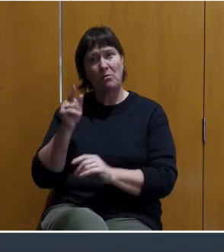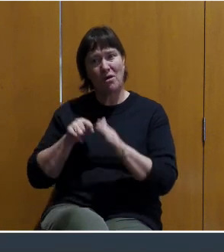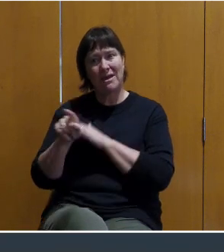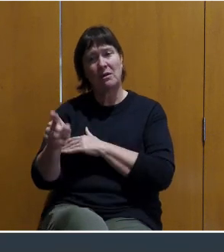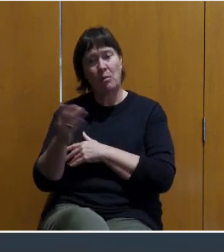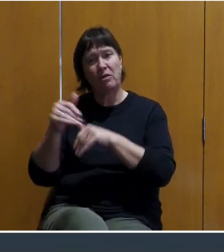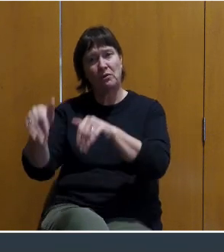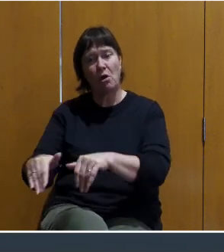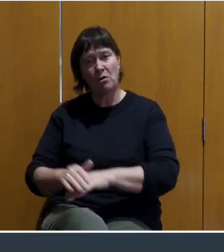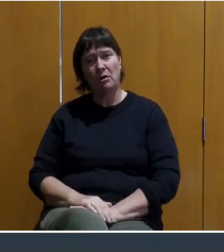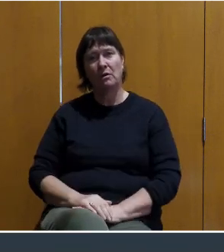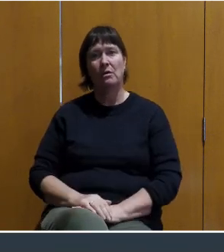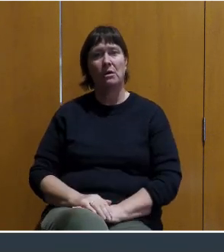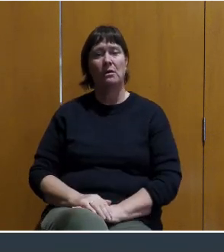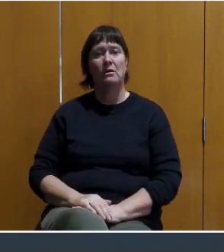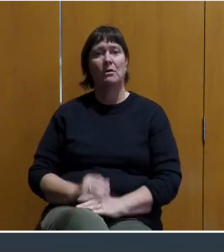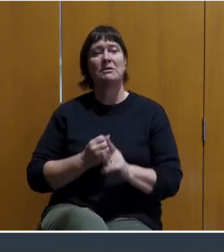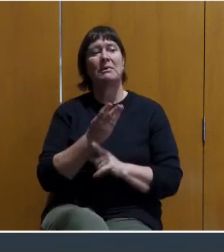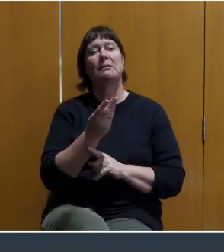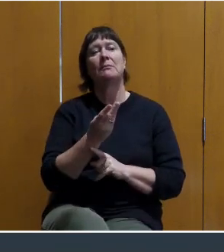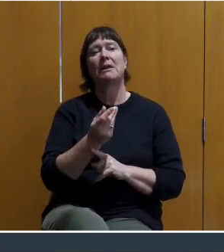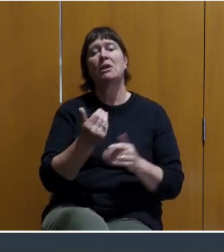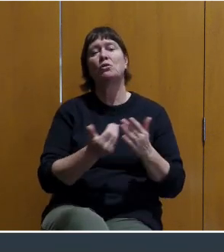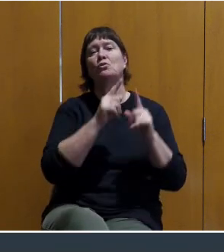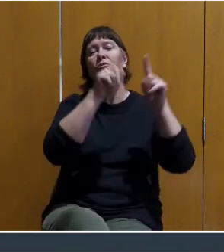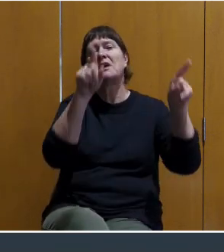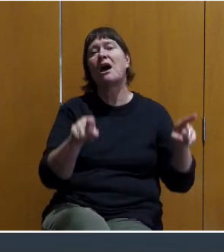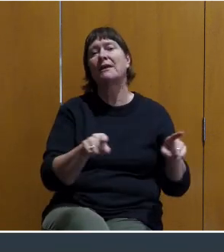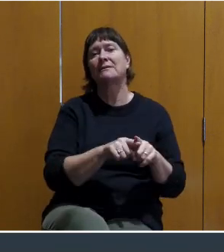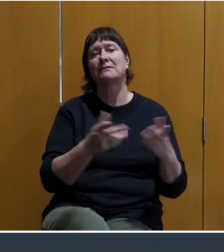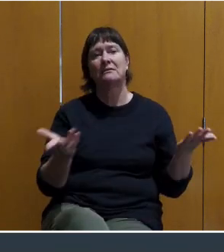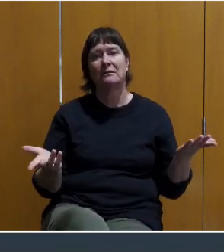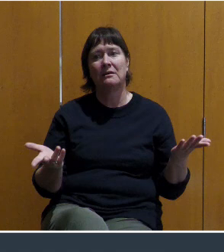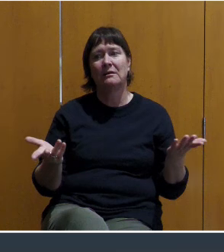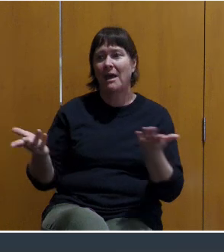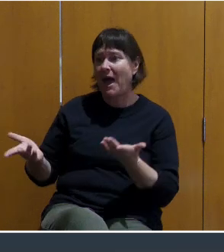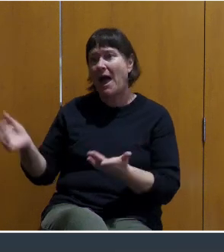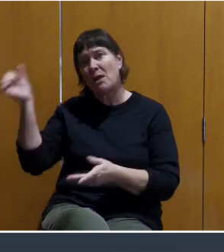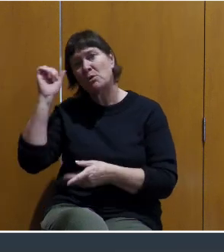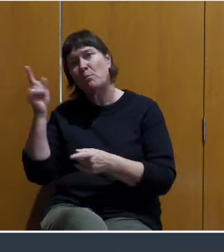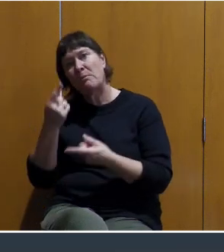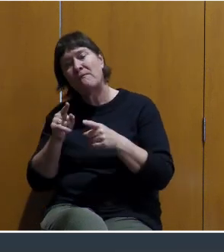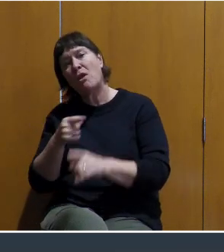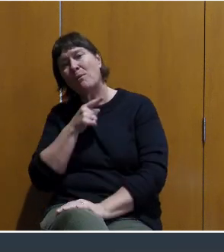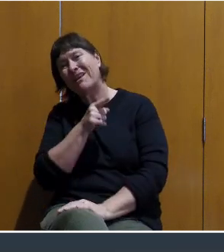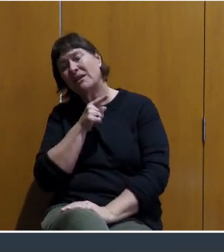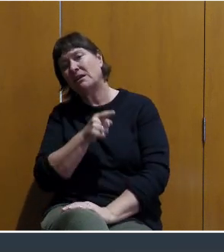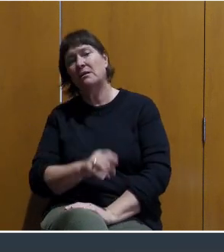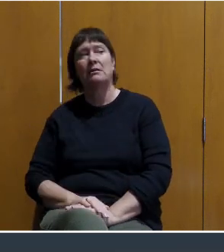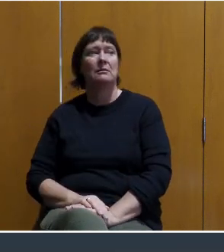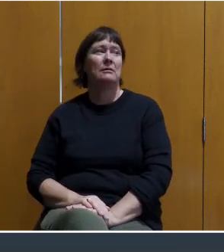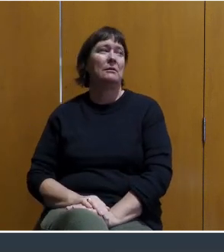otherwise spending money on new signs seems redundant if we're not able to track that change. I would suggest that